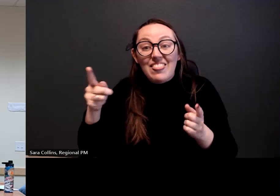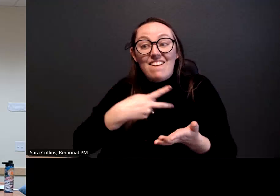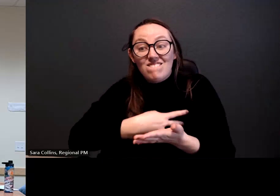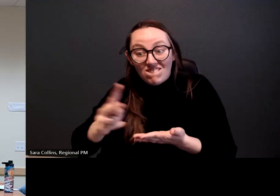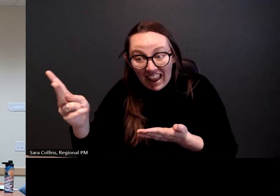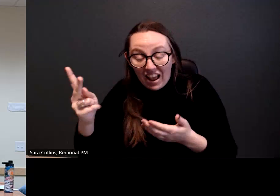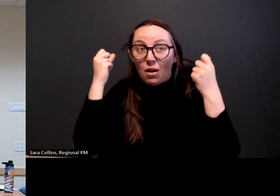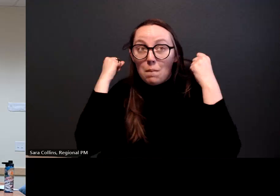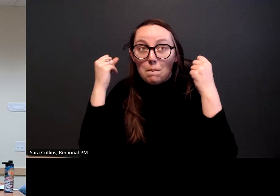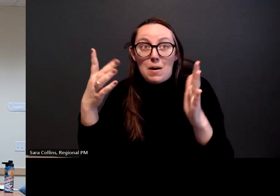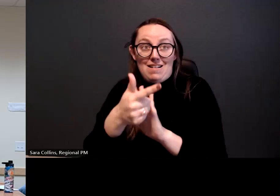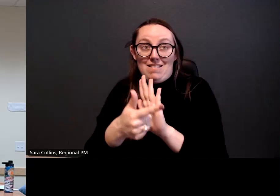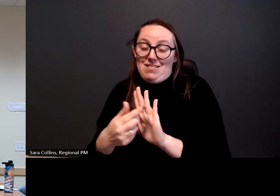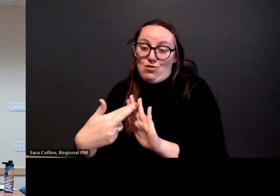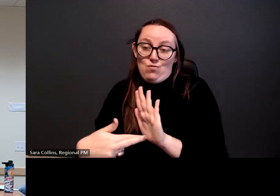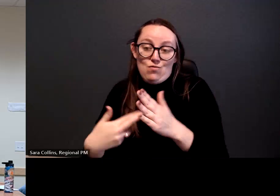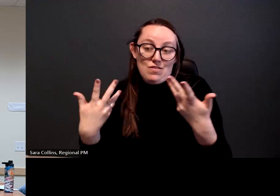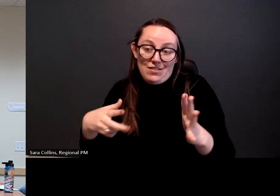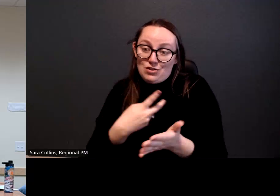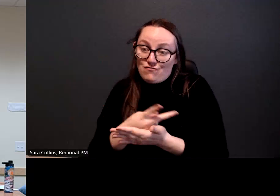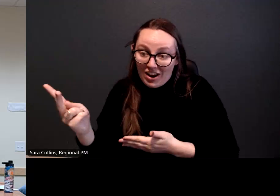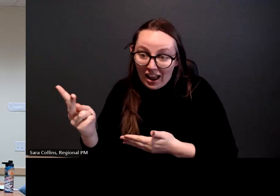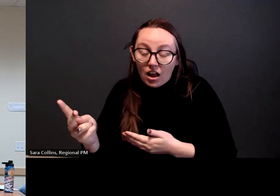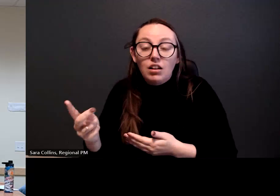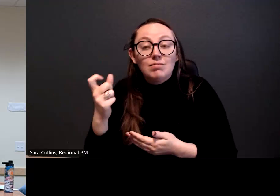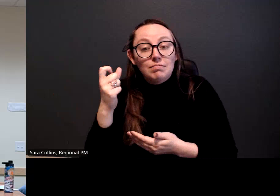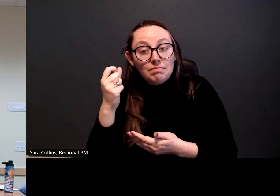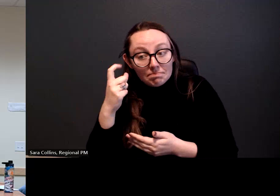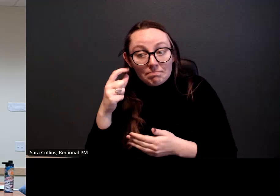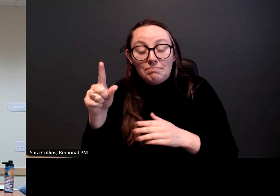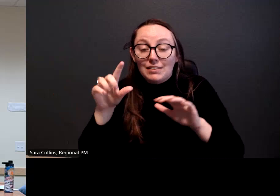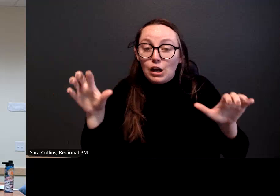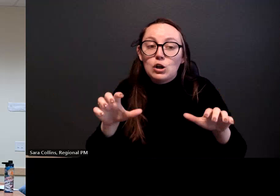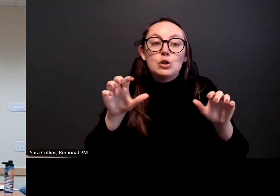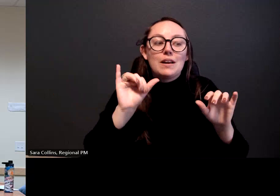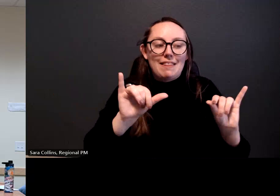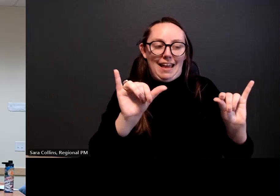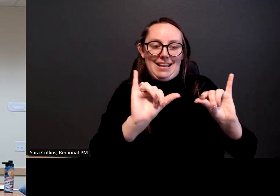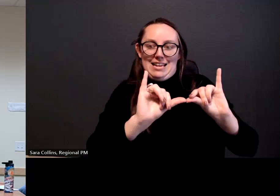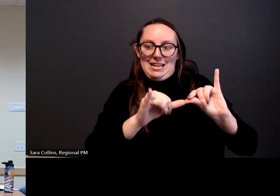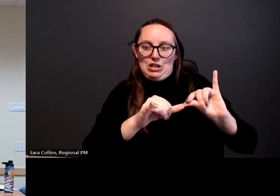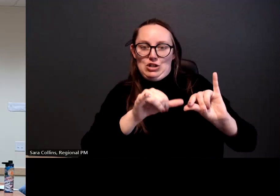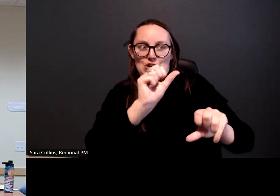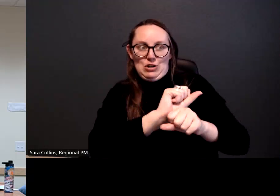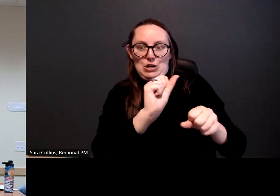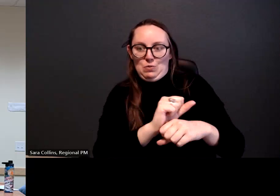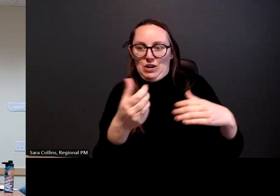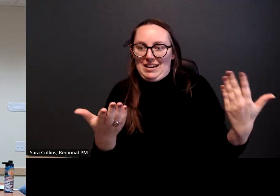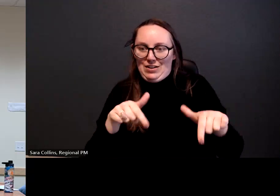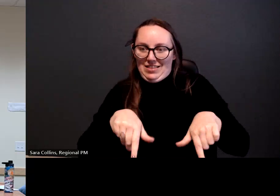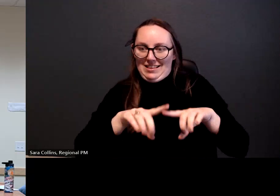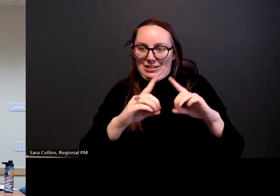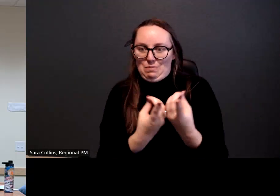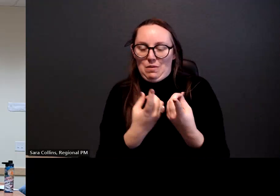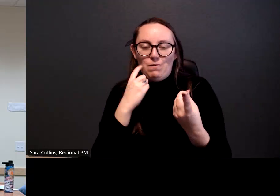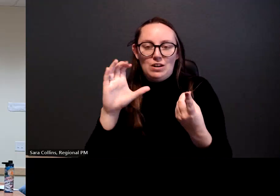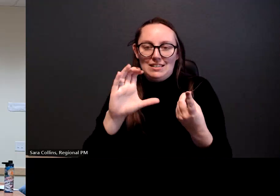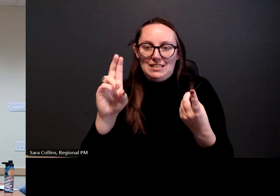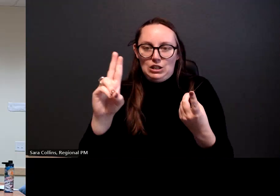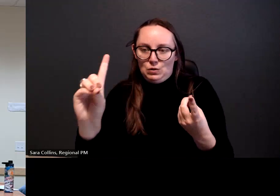engineering work for the CUD within the department, for the CUD plan review within the department. So some of